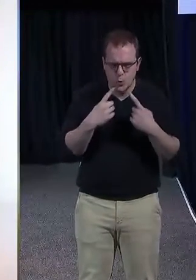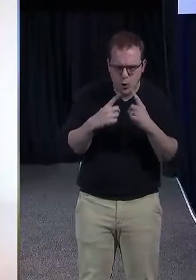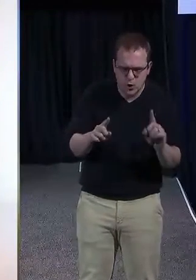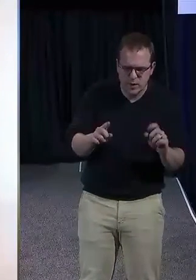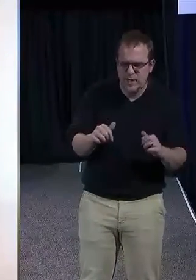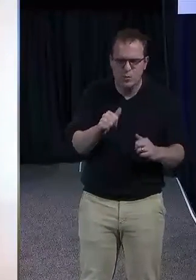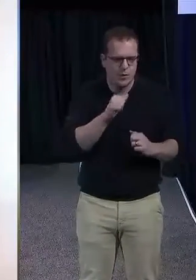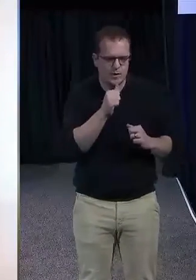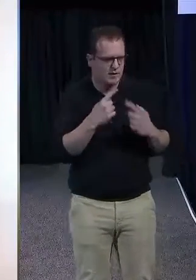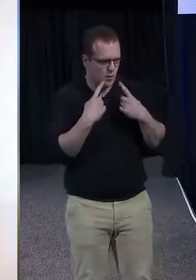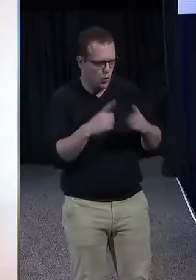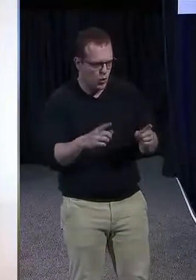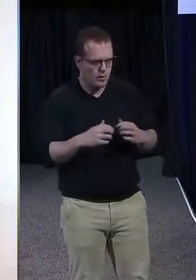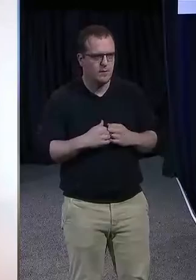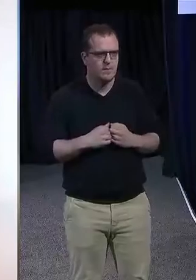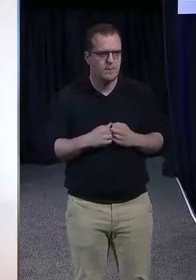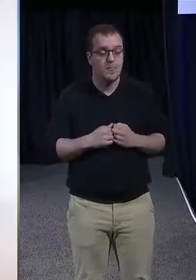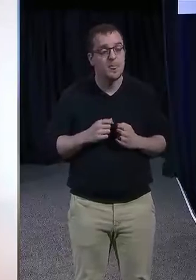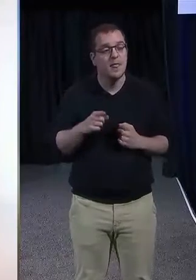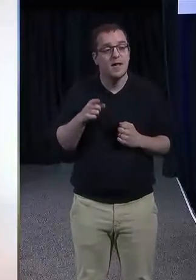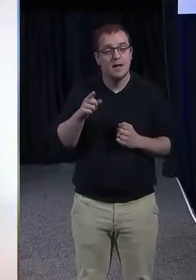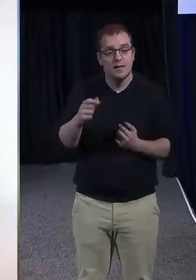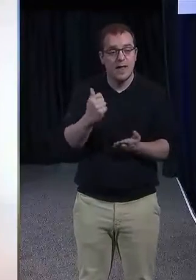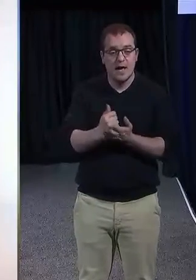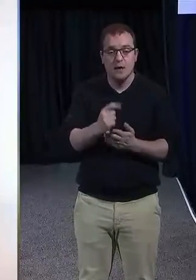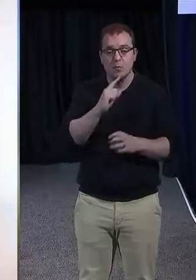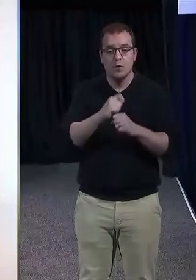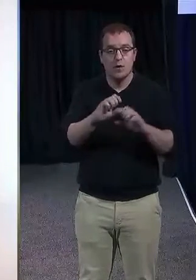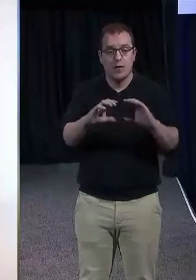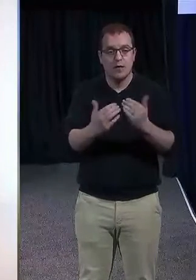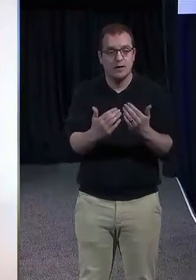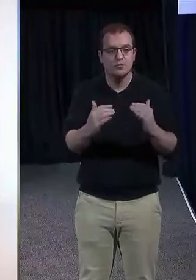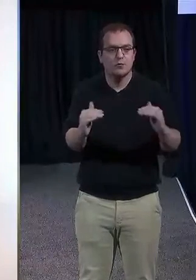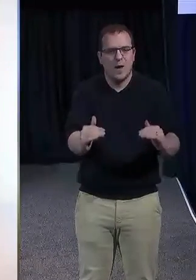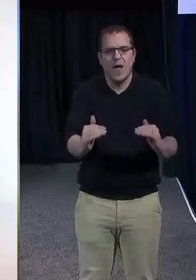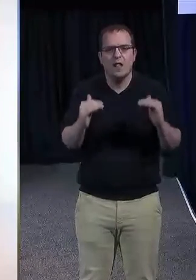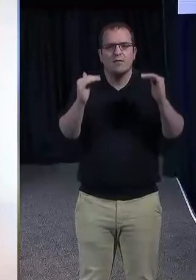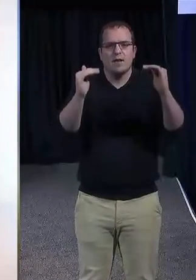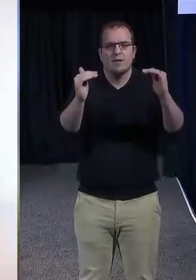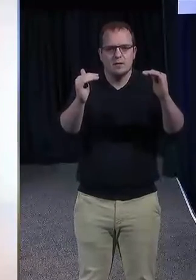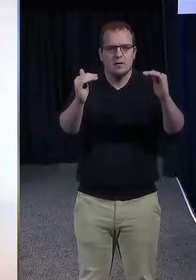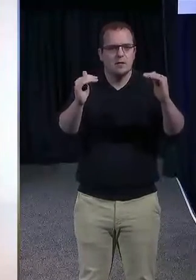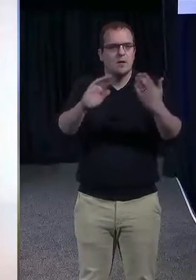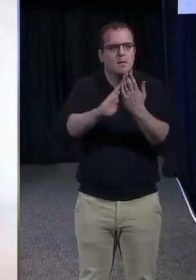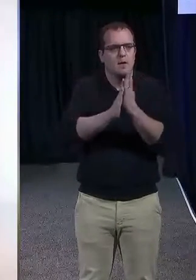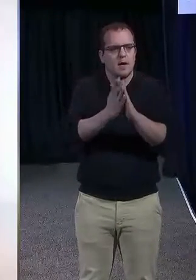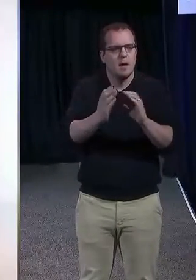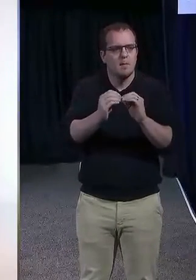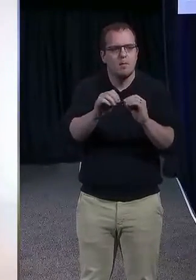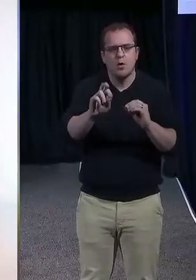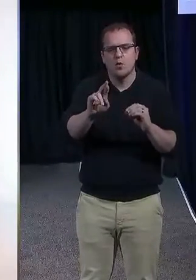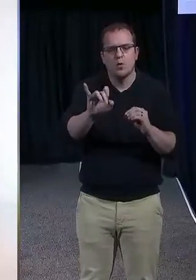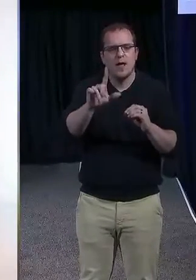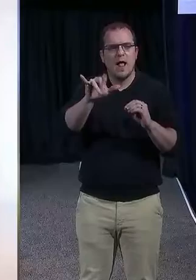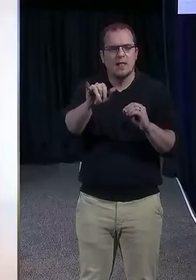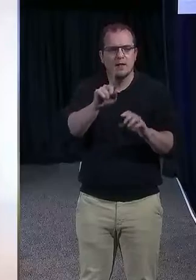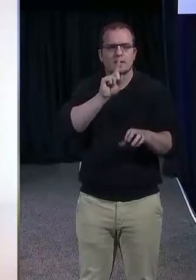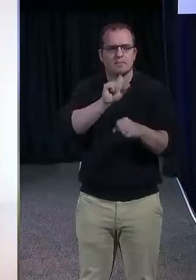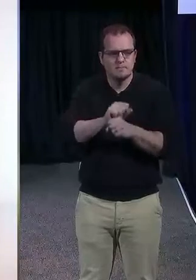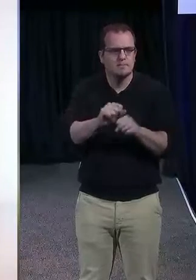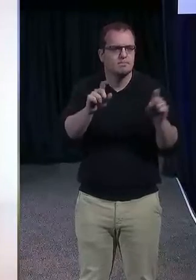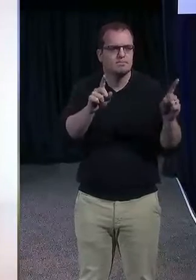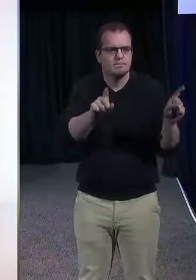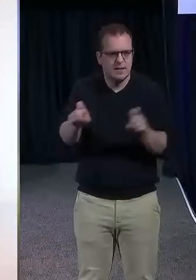not work. They help elevate the classroom to a level of reality testing